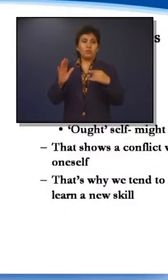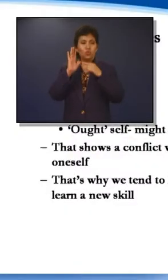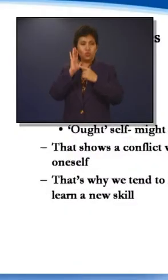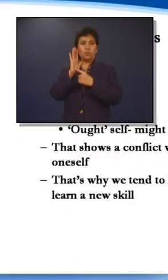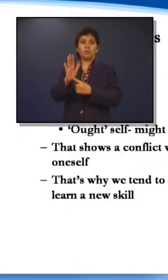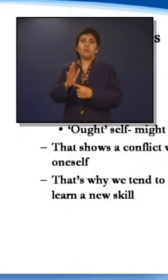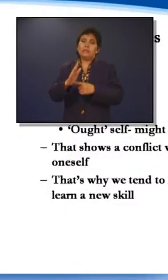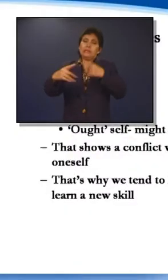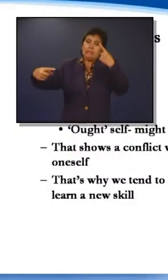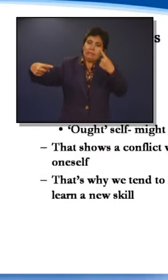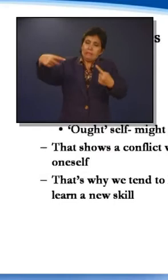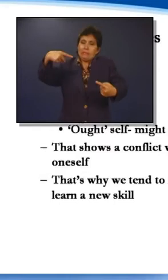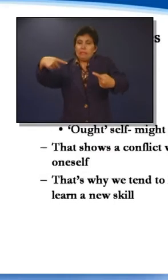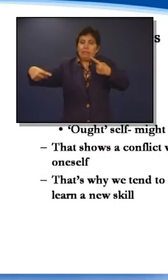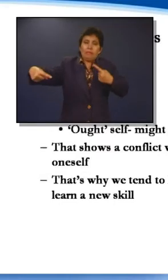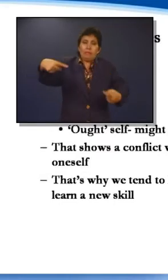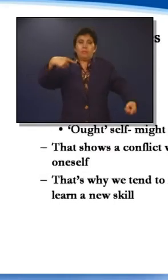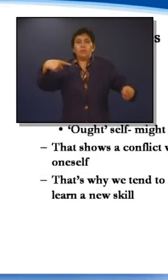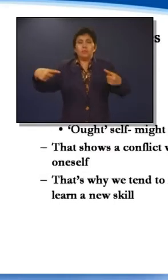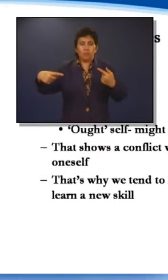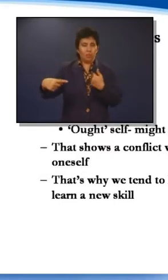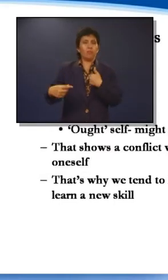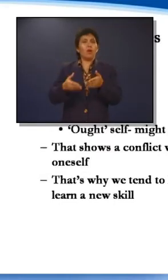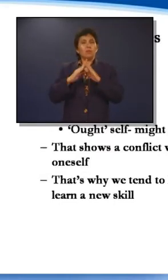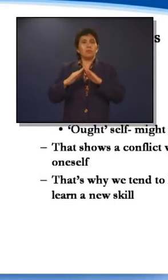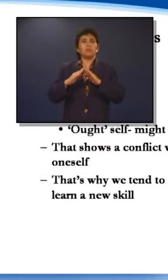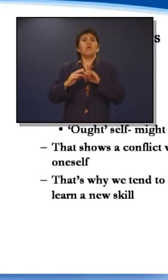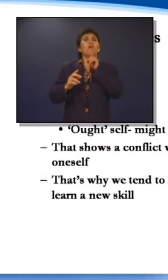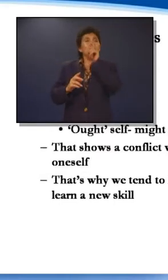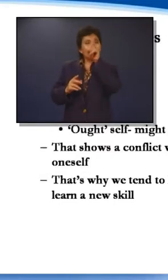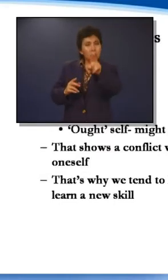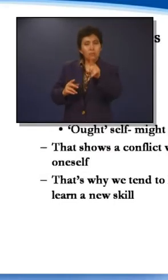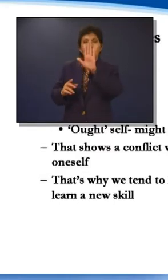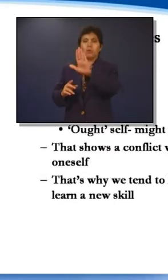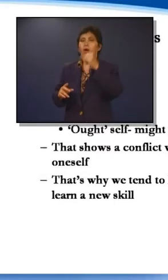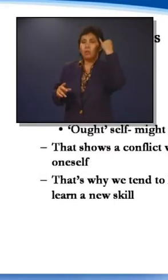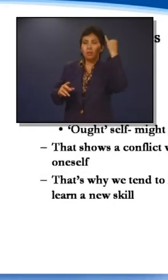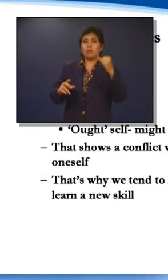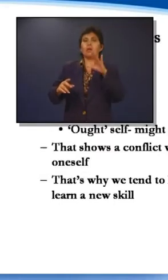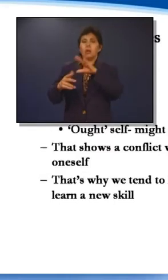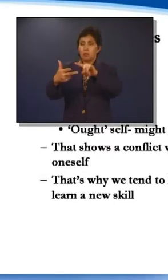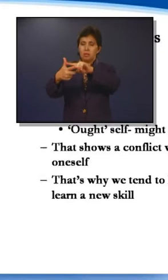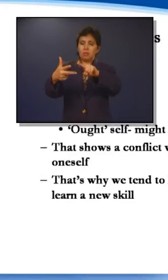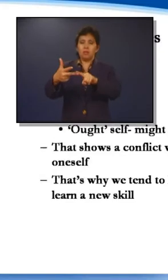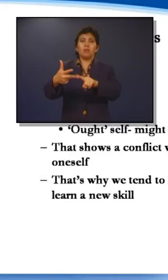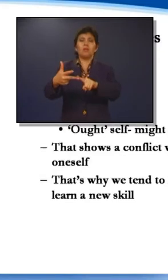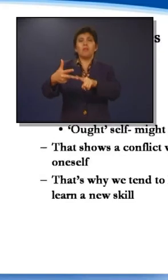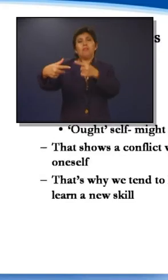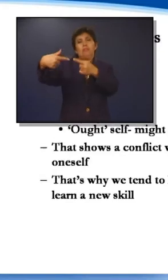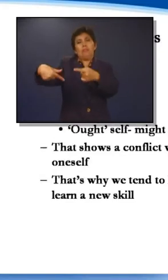Now, that shows a conflict within. So we have 3 types of self: our actual, our ideal, and our ought